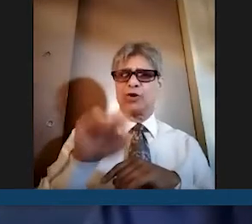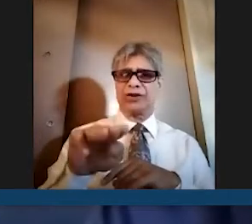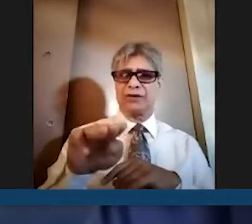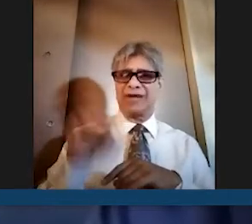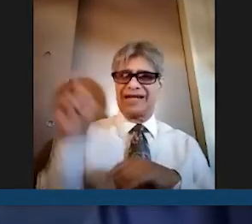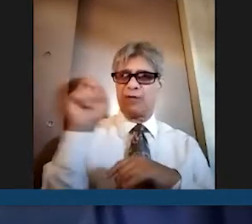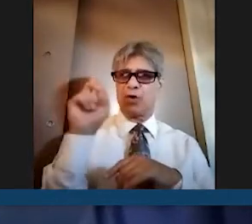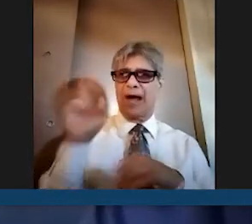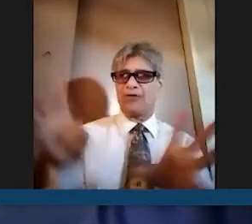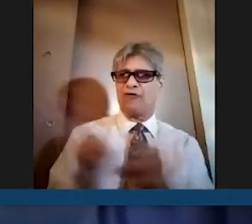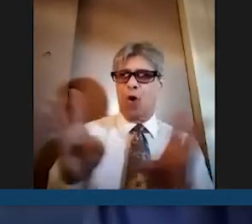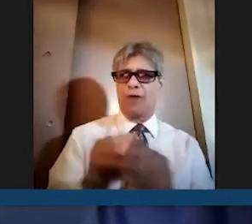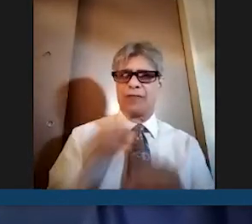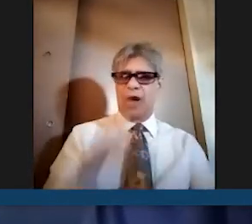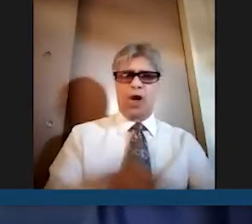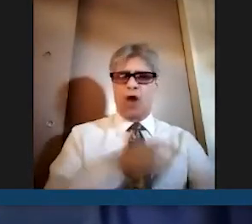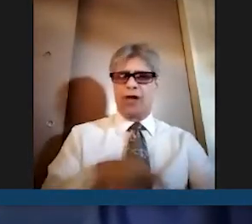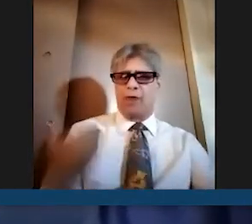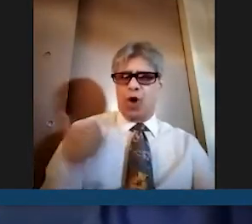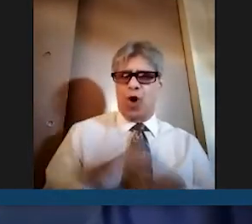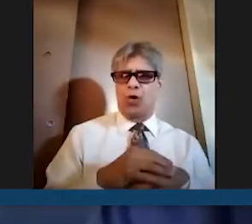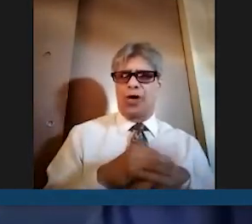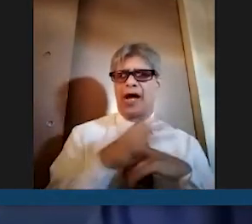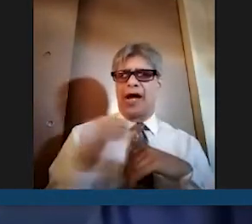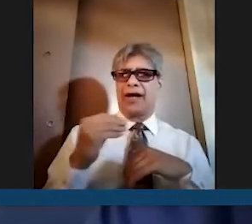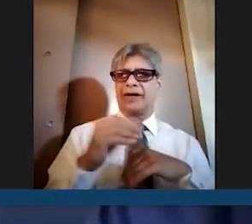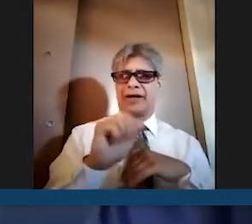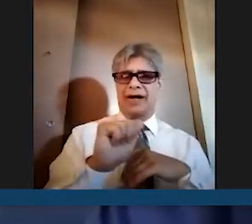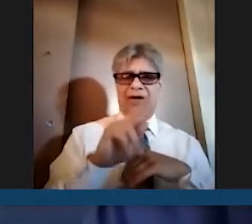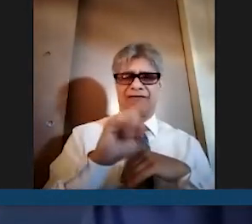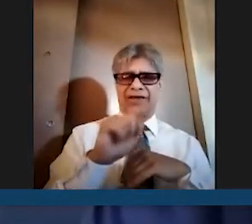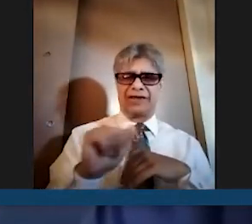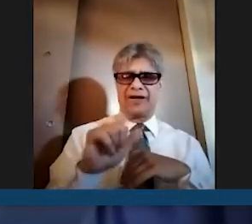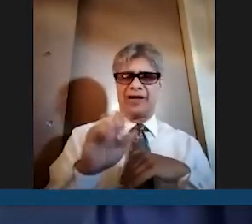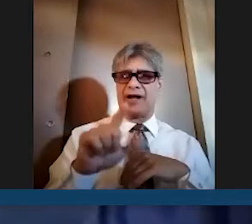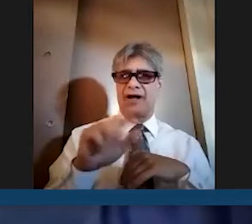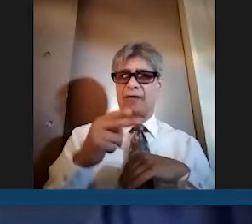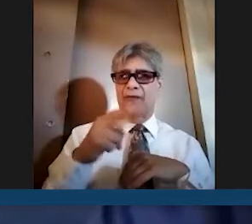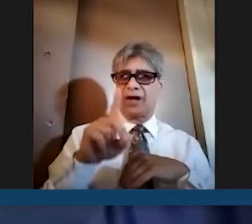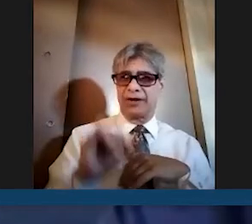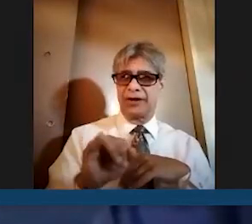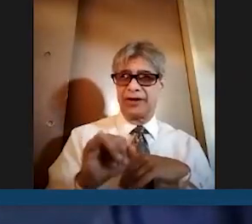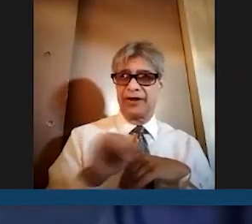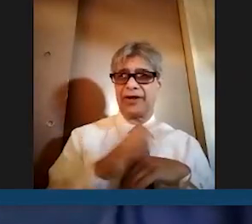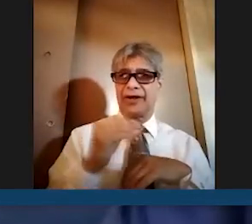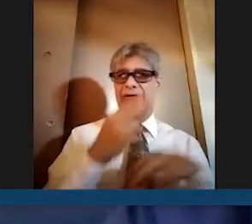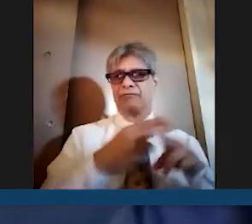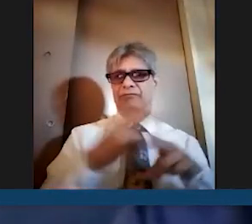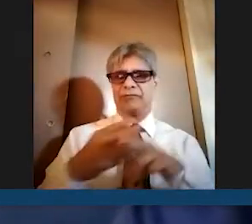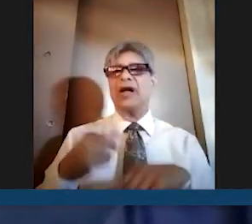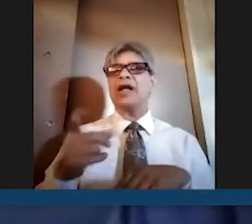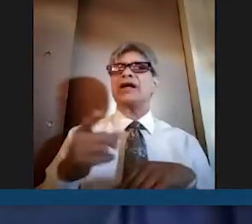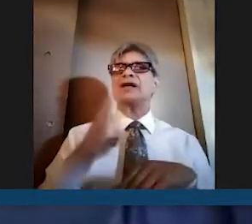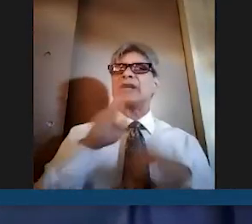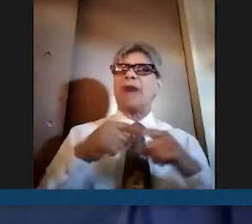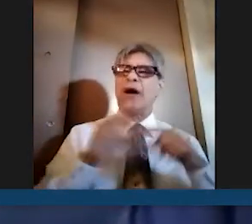not too long ago, and Avista Helmandi, Fatma Iqbal Zubair, and Hannah Jodat were all speaking about their